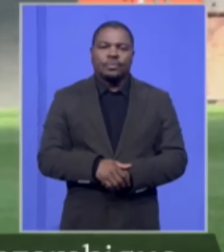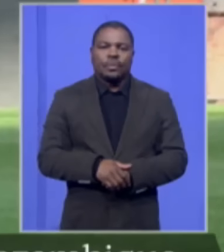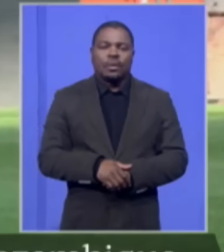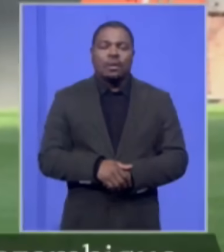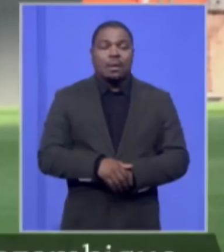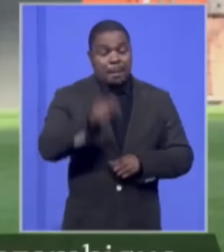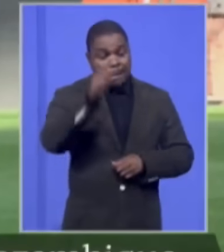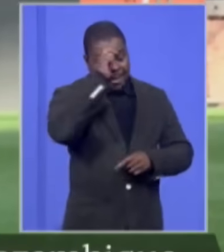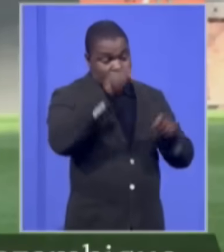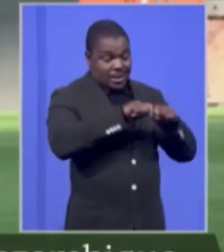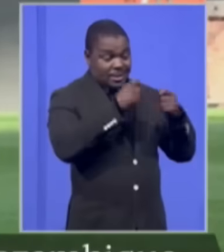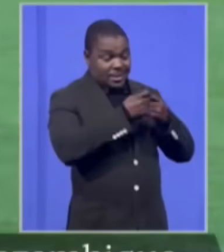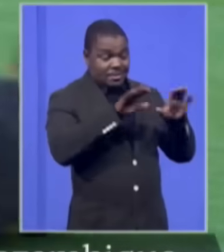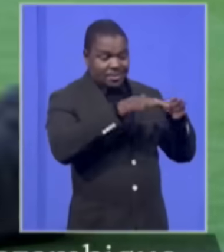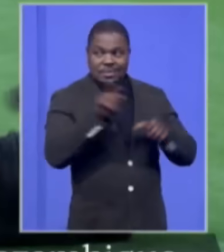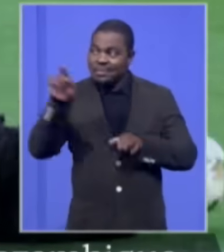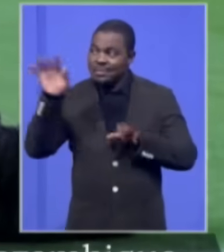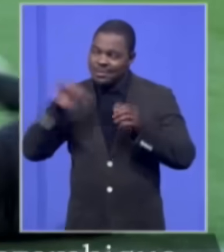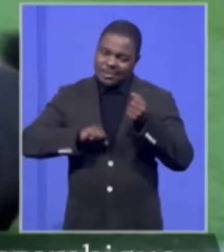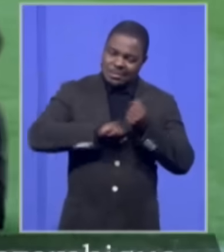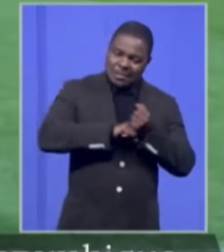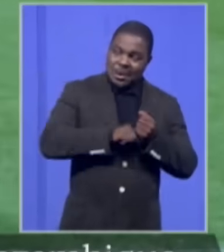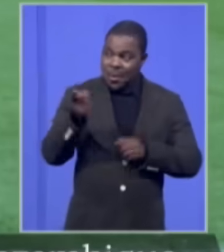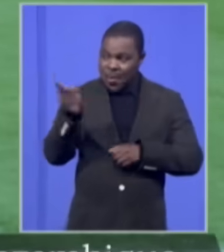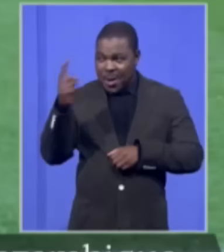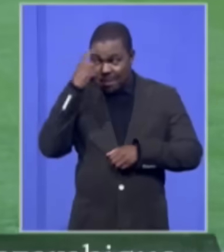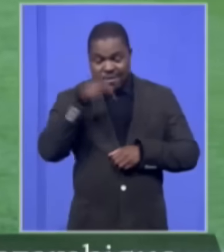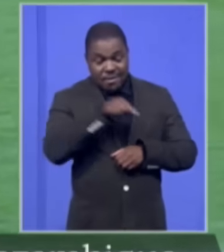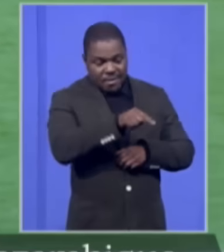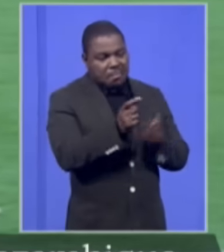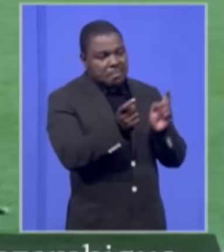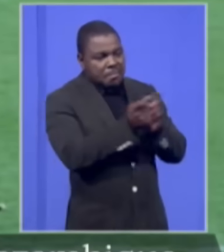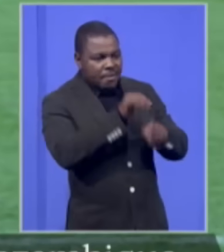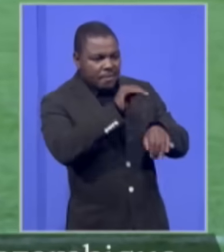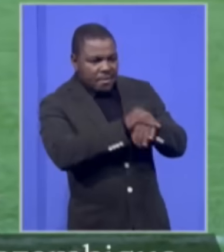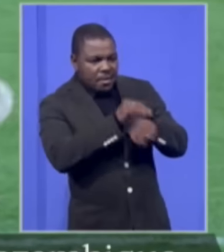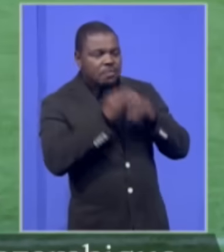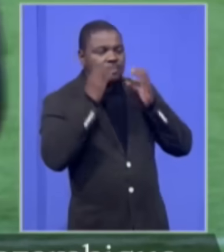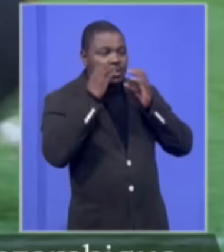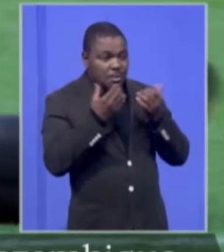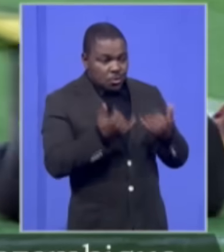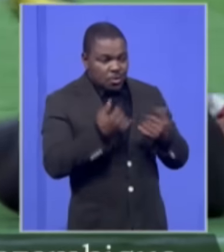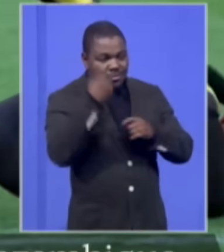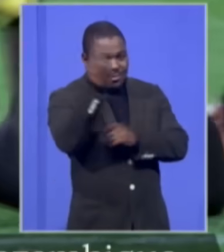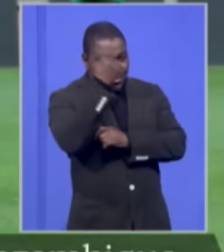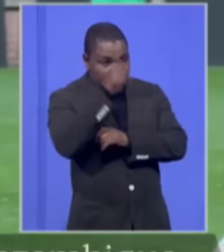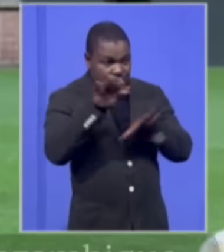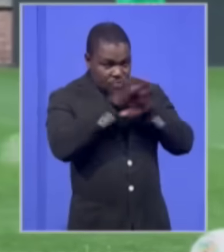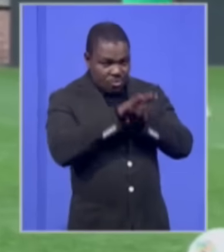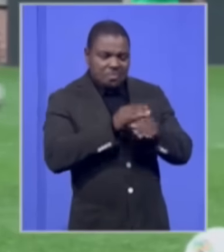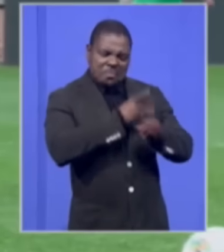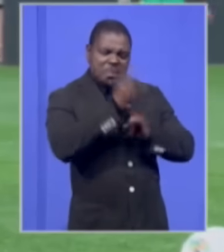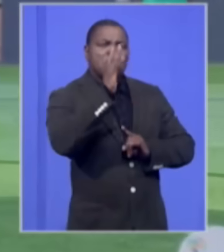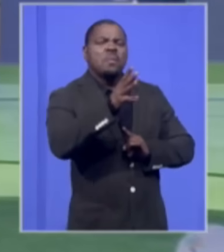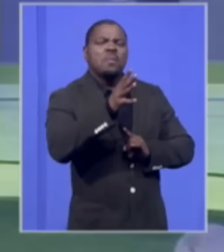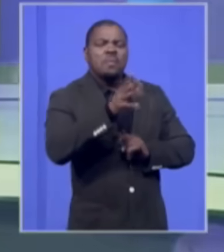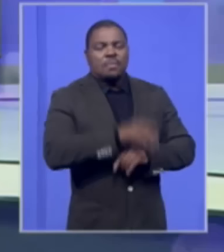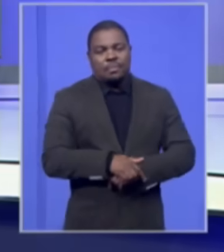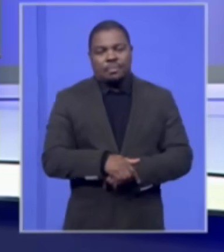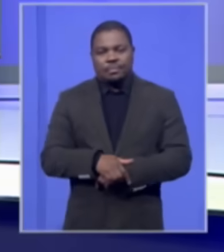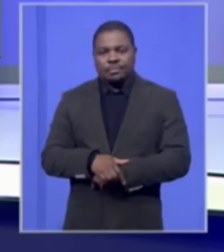Balatedi ba Bafana Bafana ba golofela gore sehlopha se se tla thopa papading ya segwera kgatlhanong le Mozambique ka Polokwane bošegong bjoo.